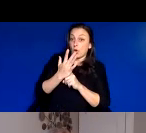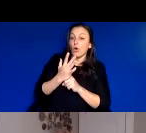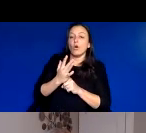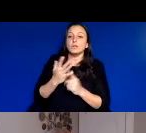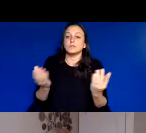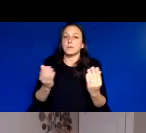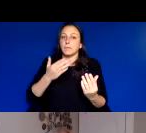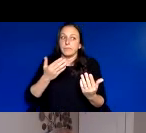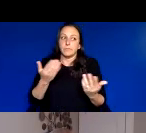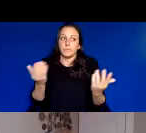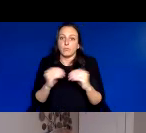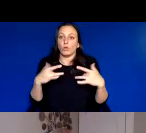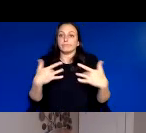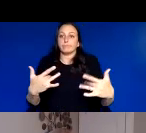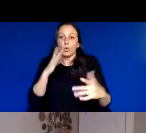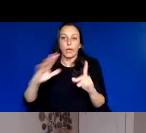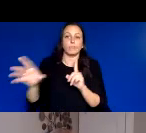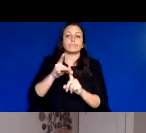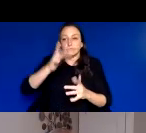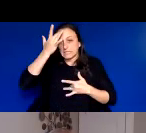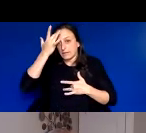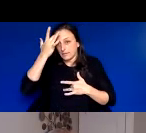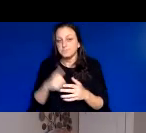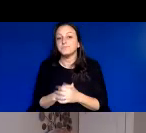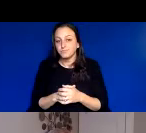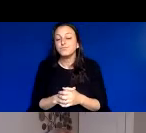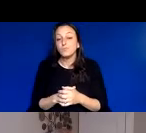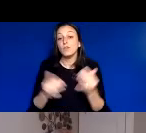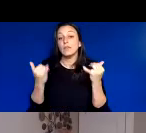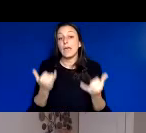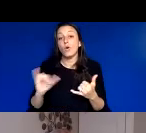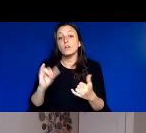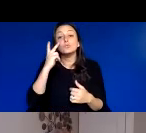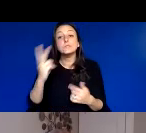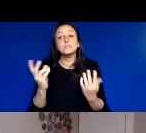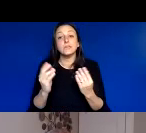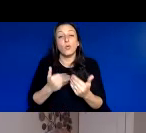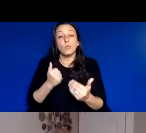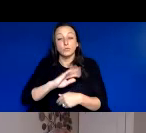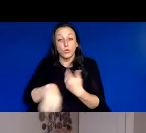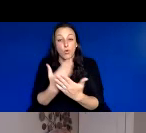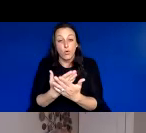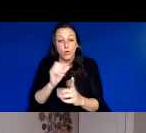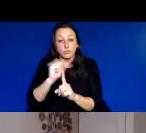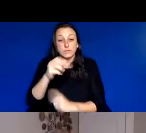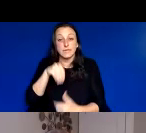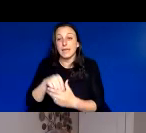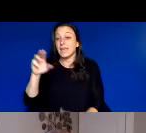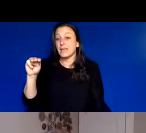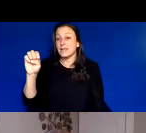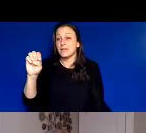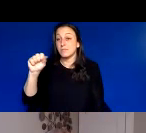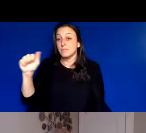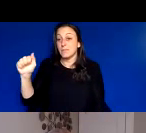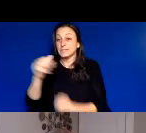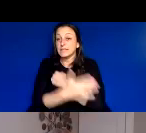pandemic. Also, uniquely right now, we're seeing that nearly all of the cases in Mesa County appear to be due to this Delta variant.